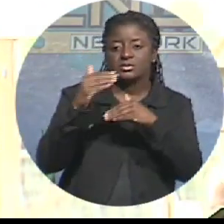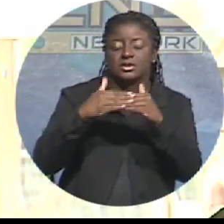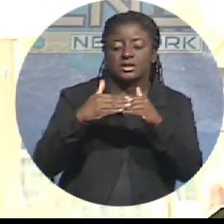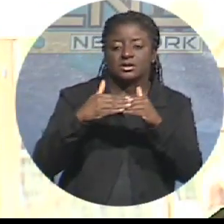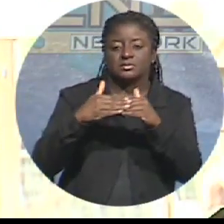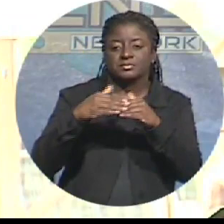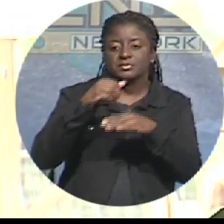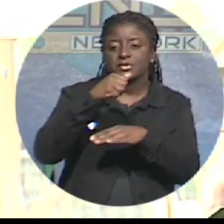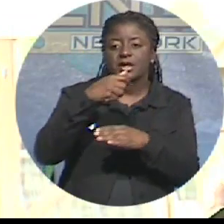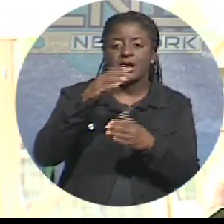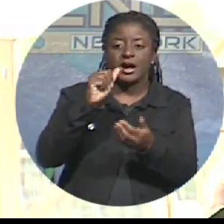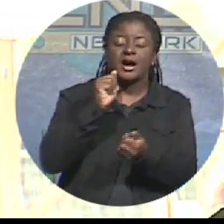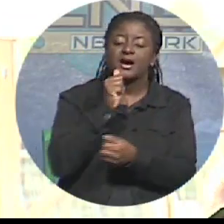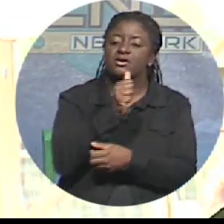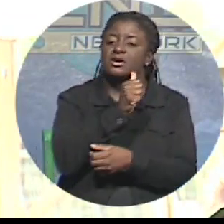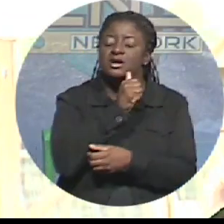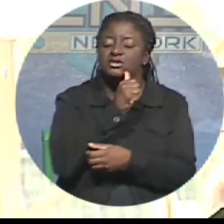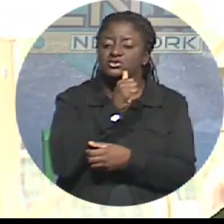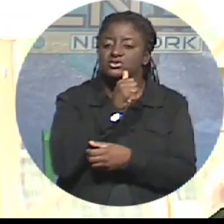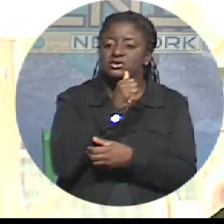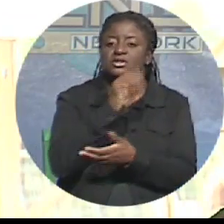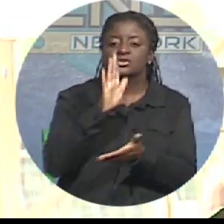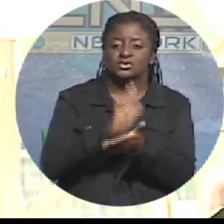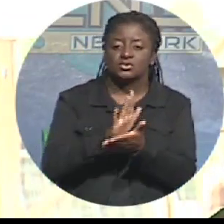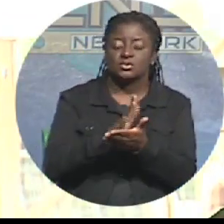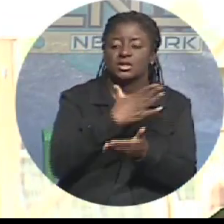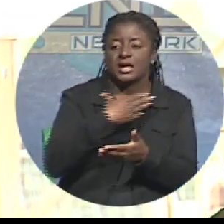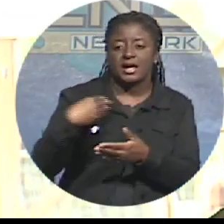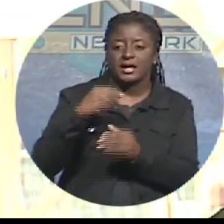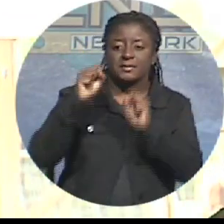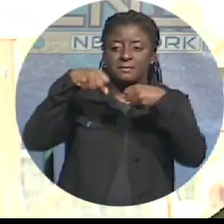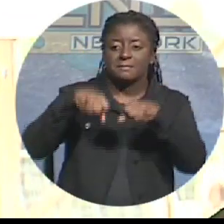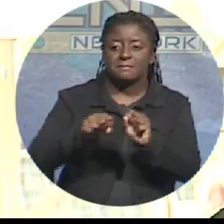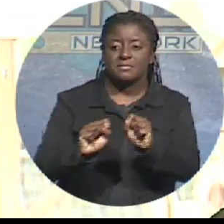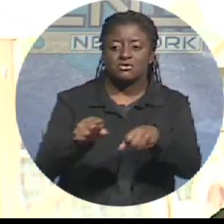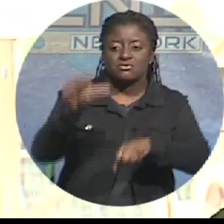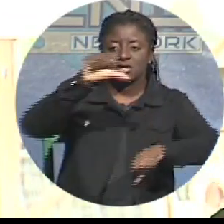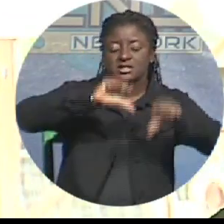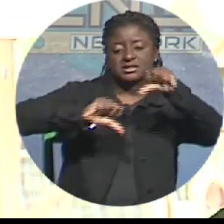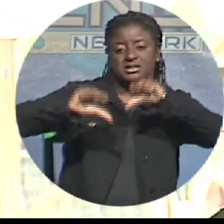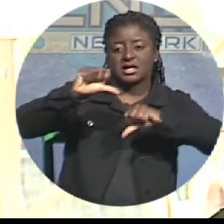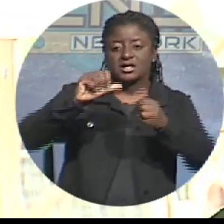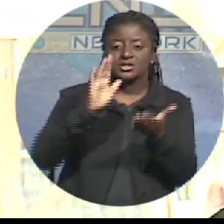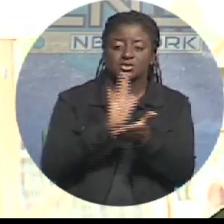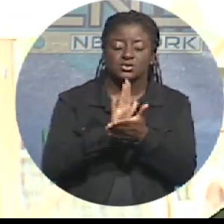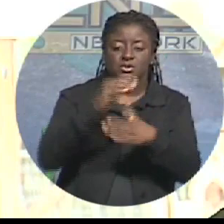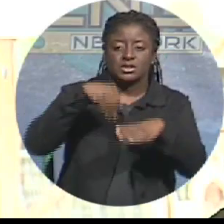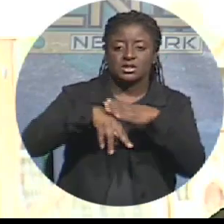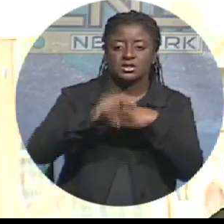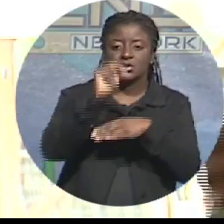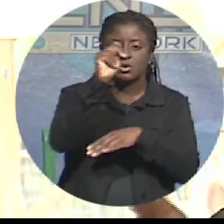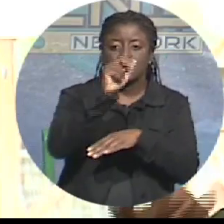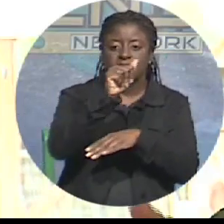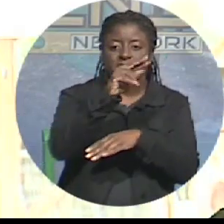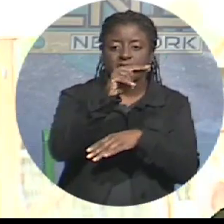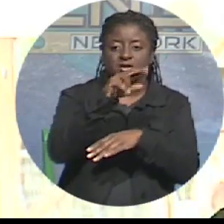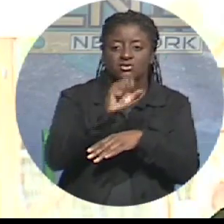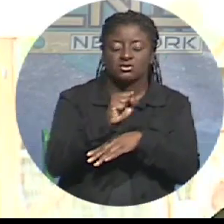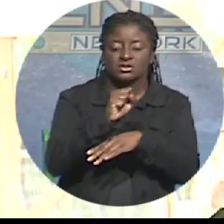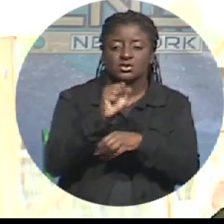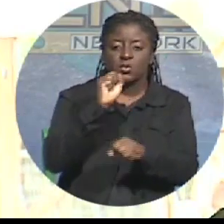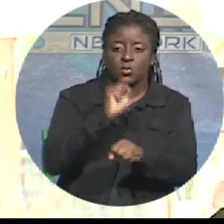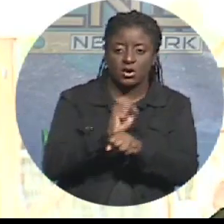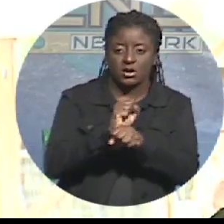and a marine science school in Andros. Work on that school has already